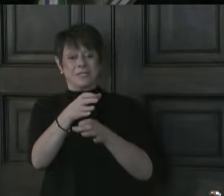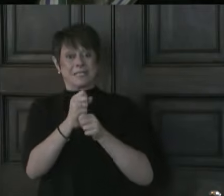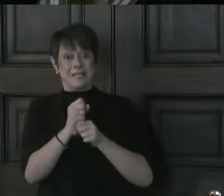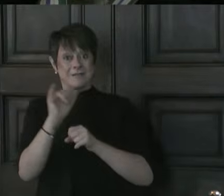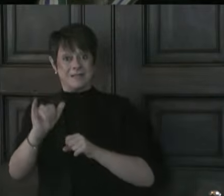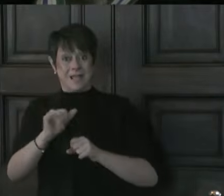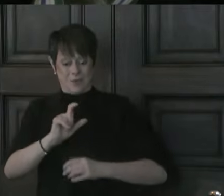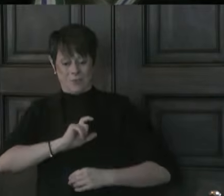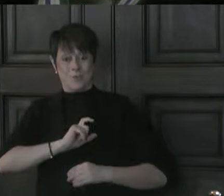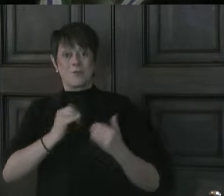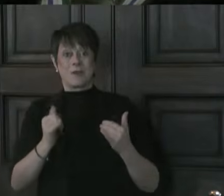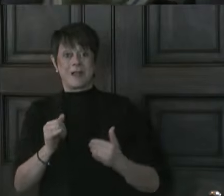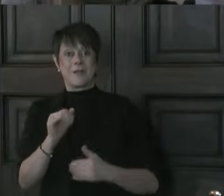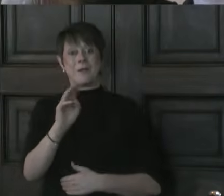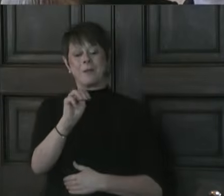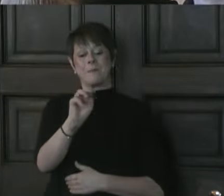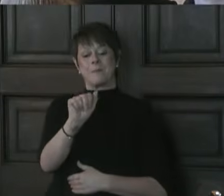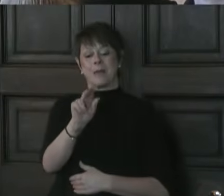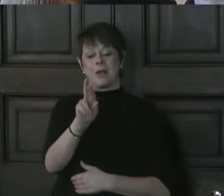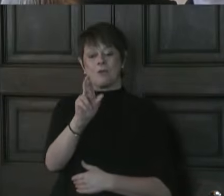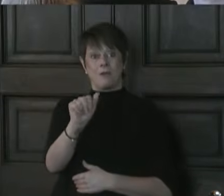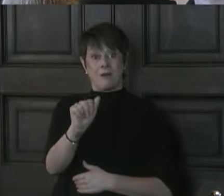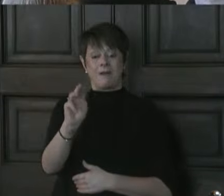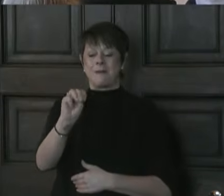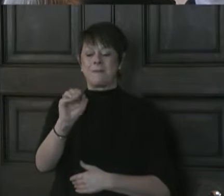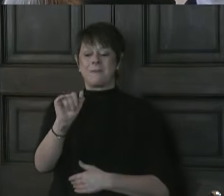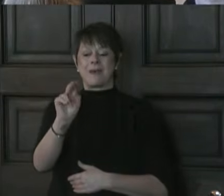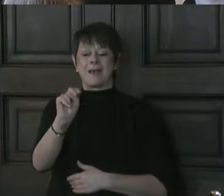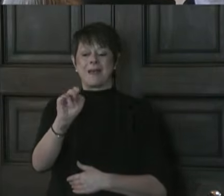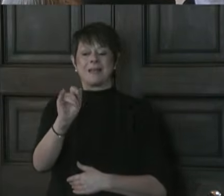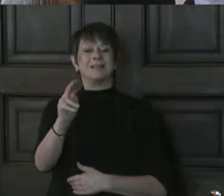Labrador, Maura Mannion.